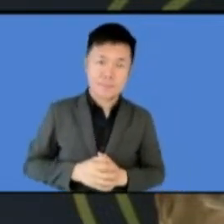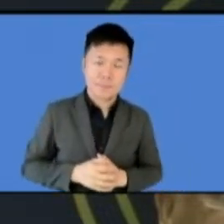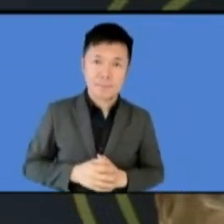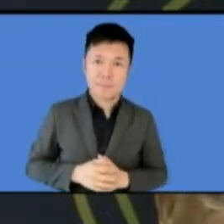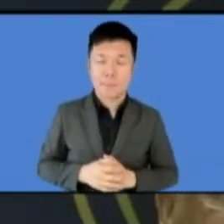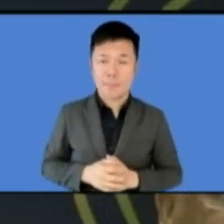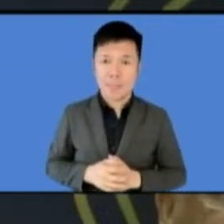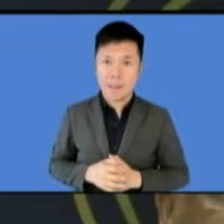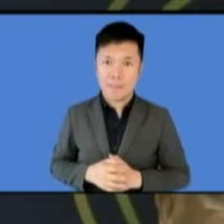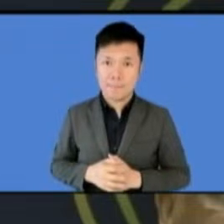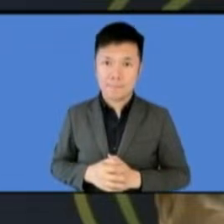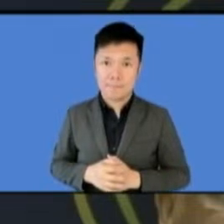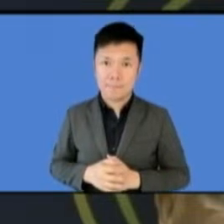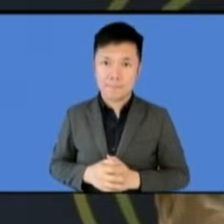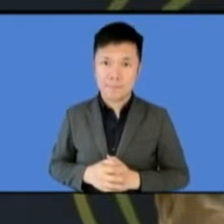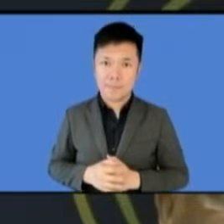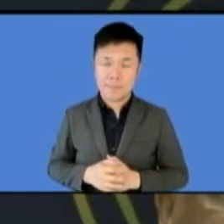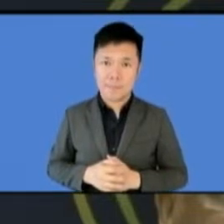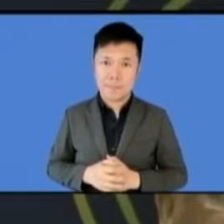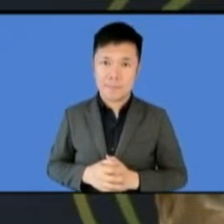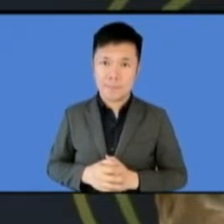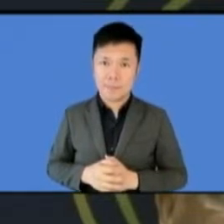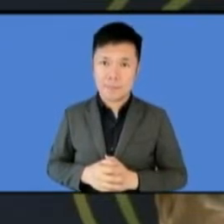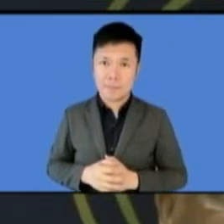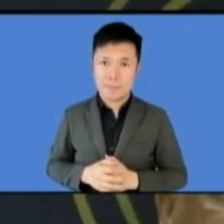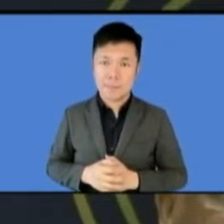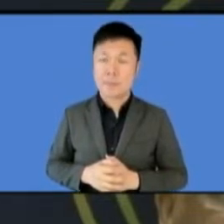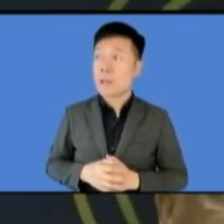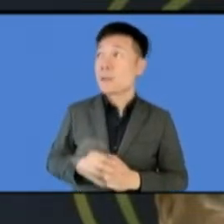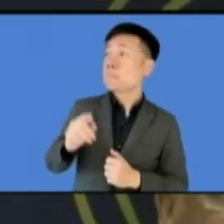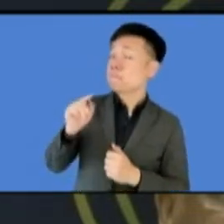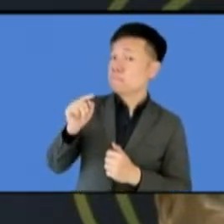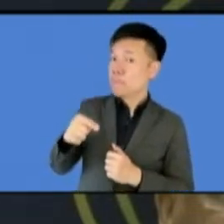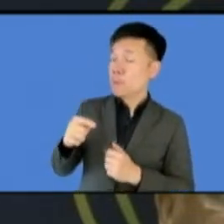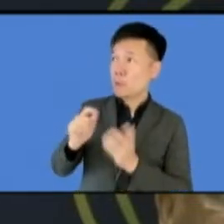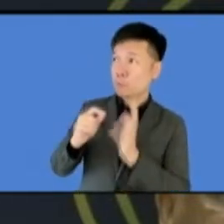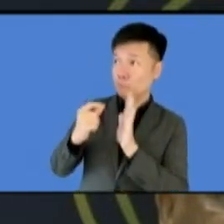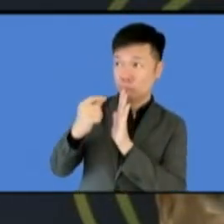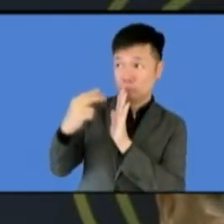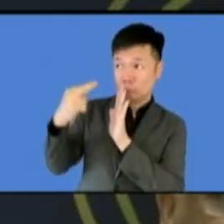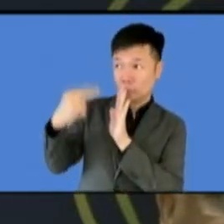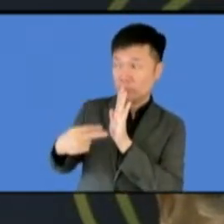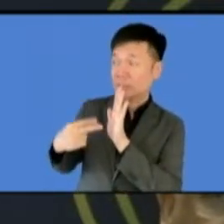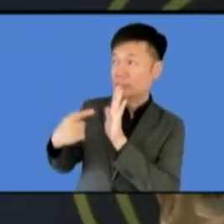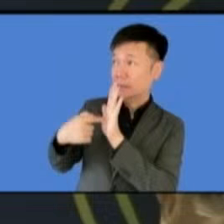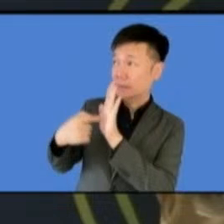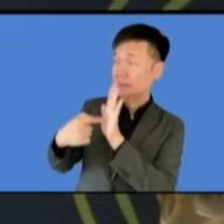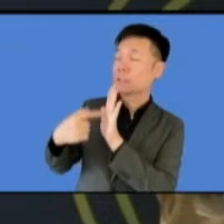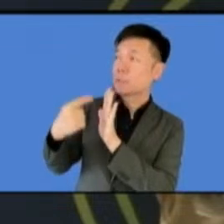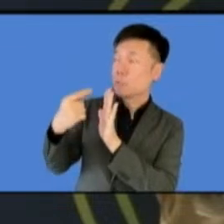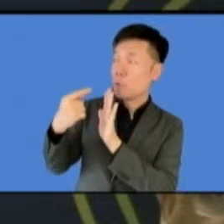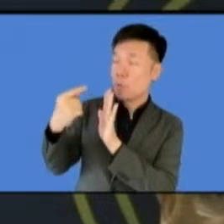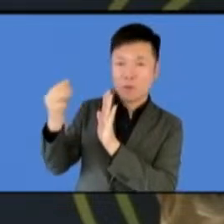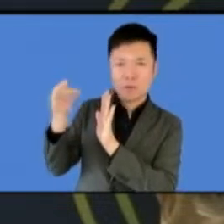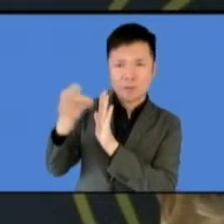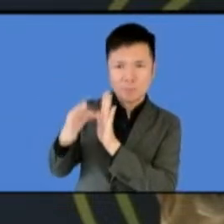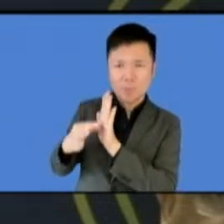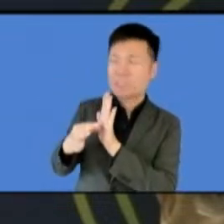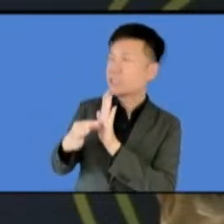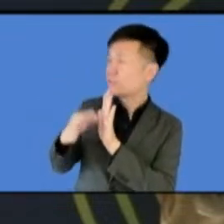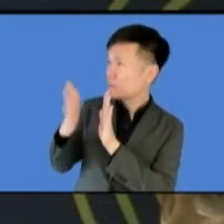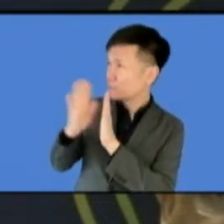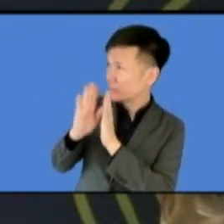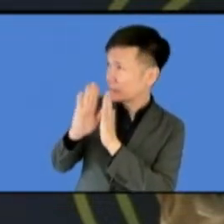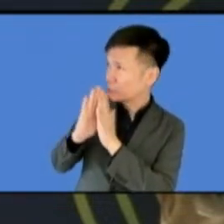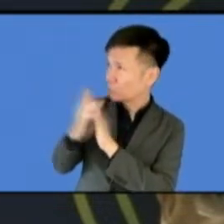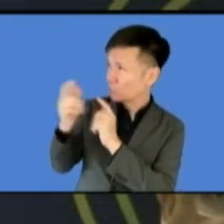makers. And using that as a support for this policy, the child support grants, is sort